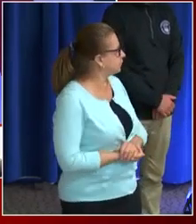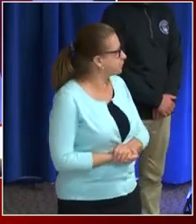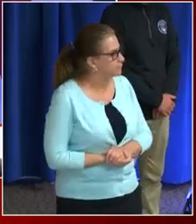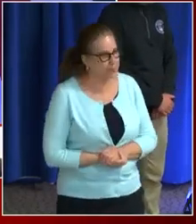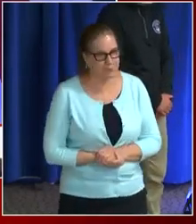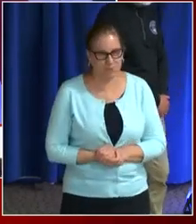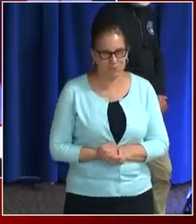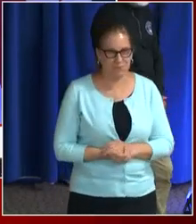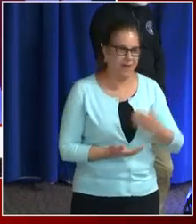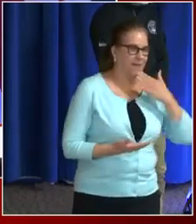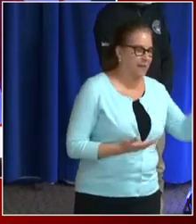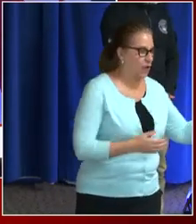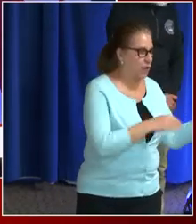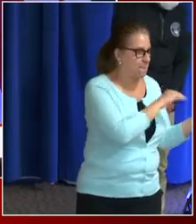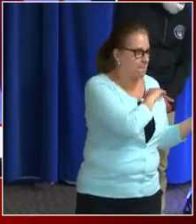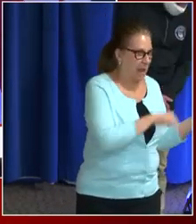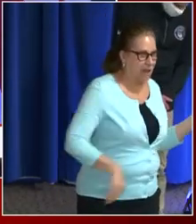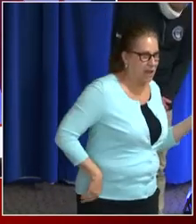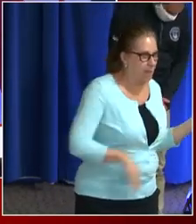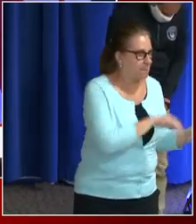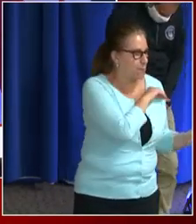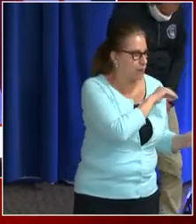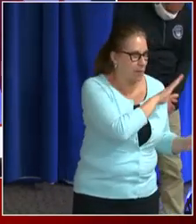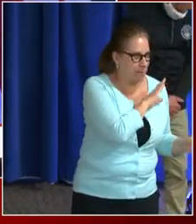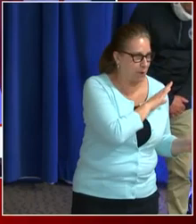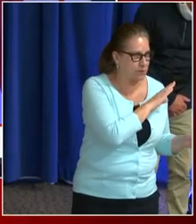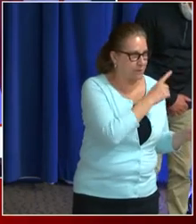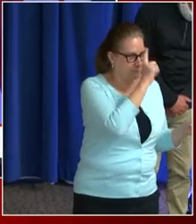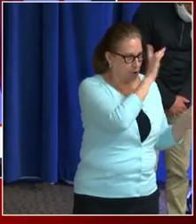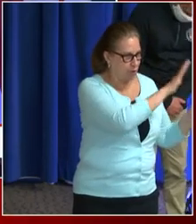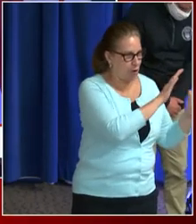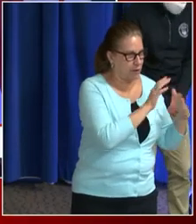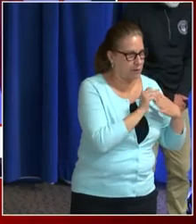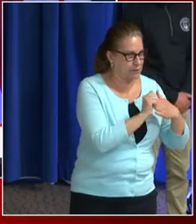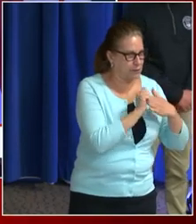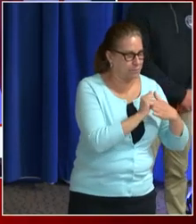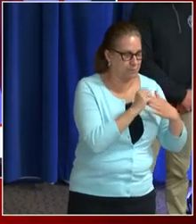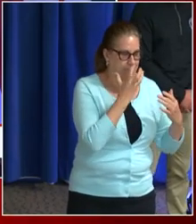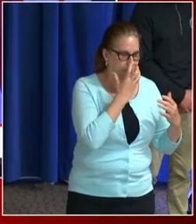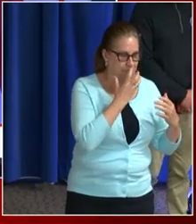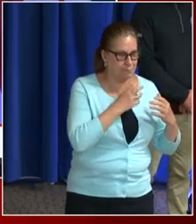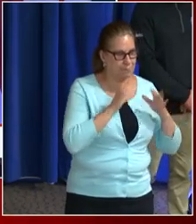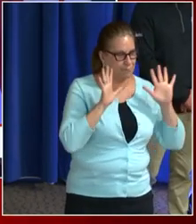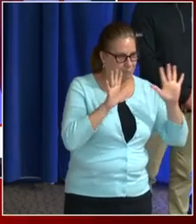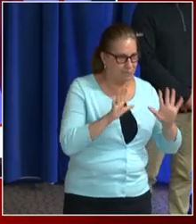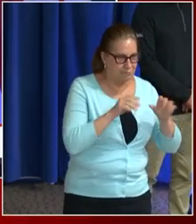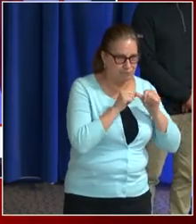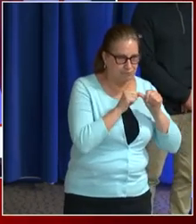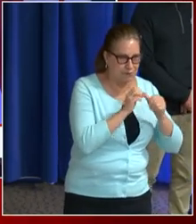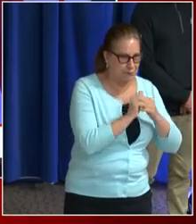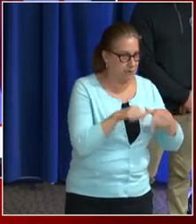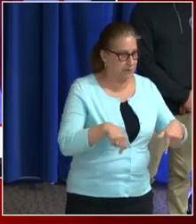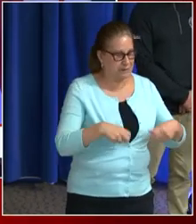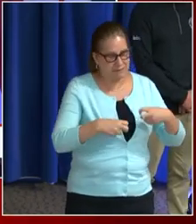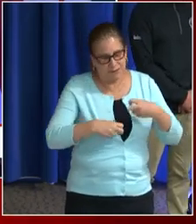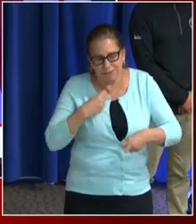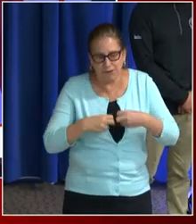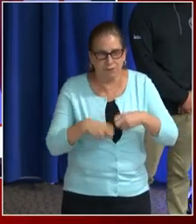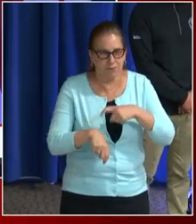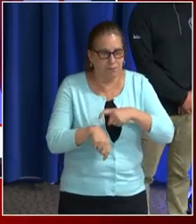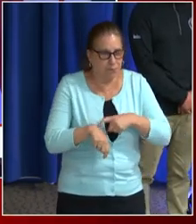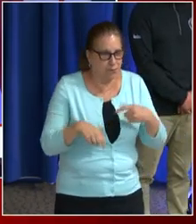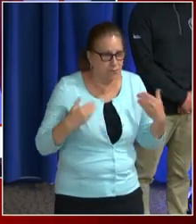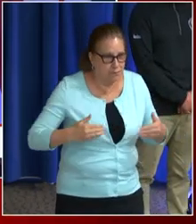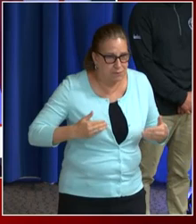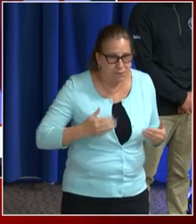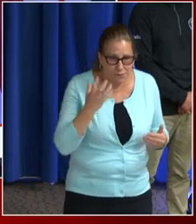Thank you, Mayor Bowser, and thank you again for your continued leadership in these very difficult times. I'm Peter Newsham. I'm the Chief of Police for the Metropolitan